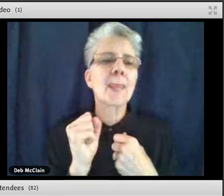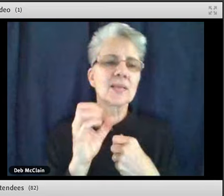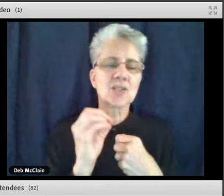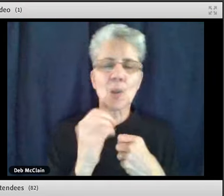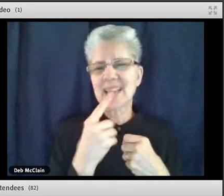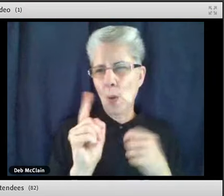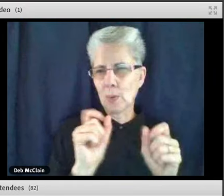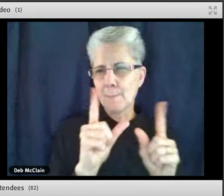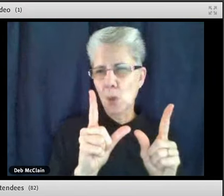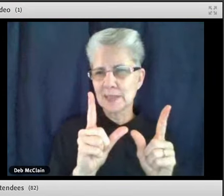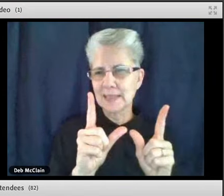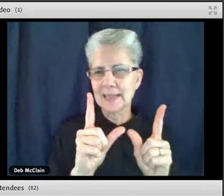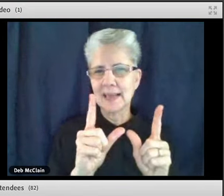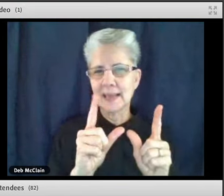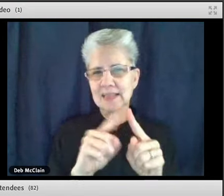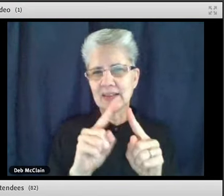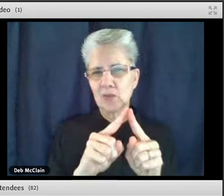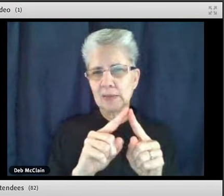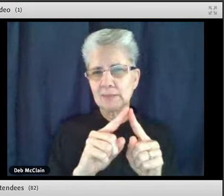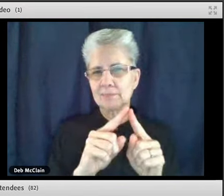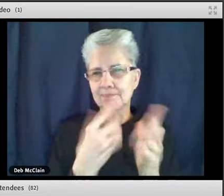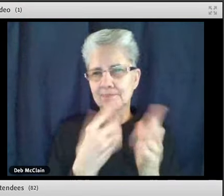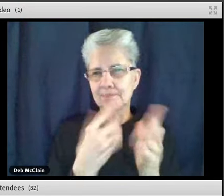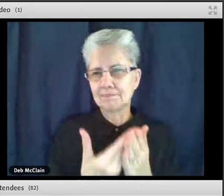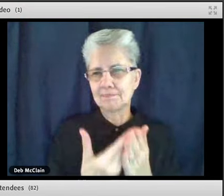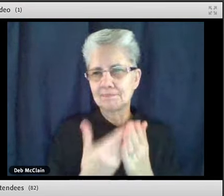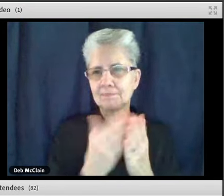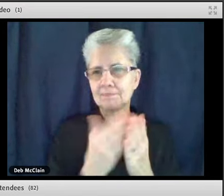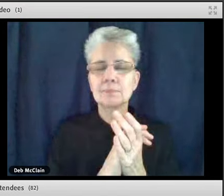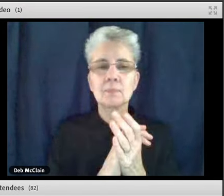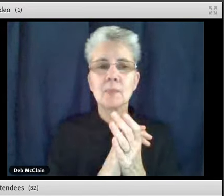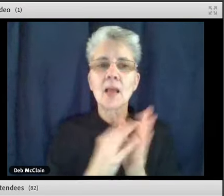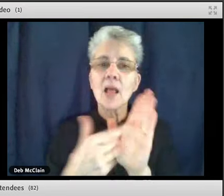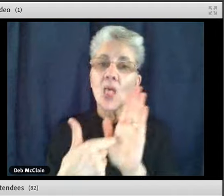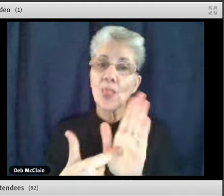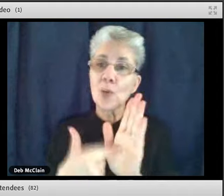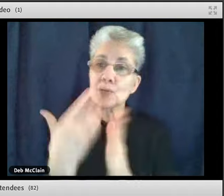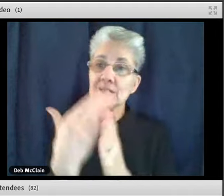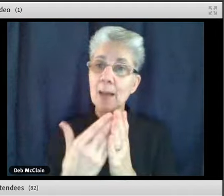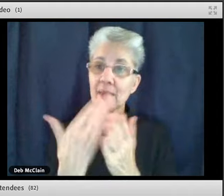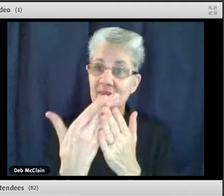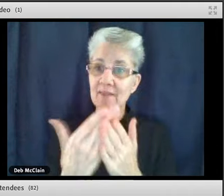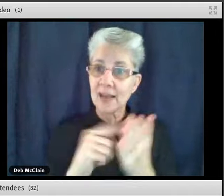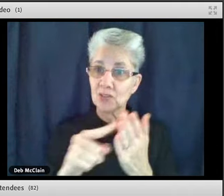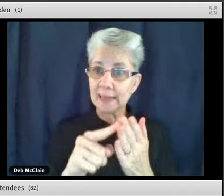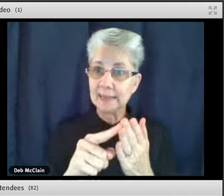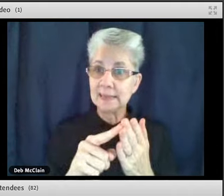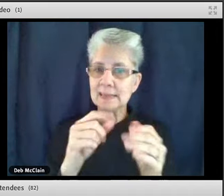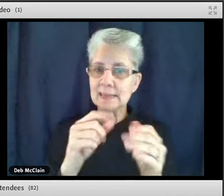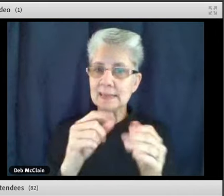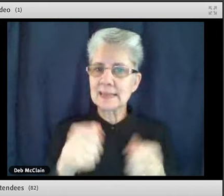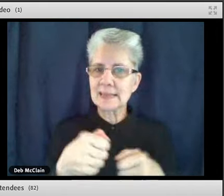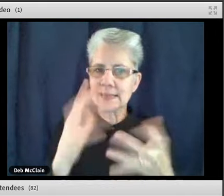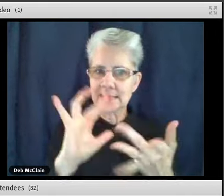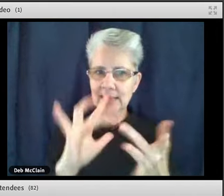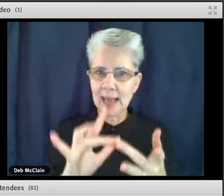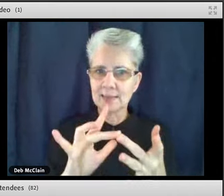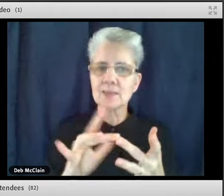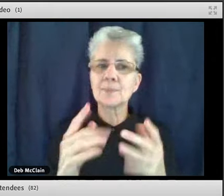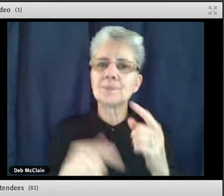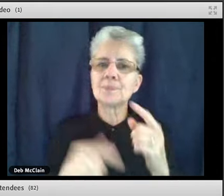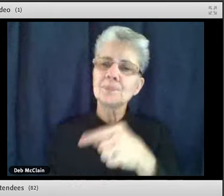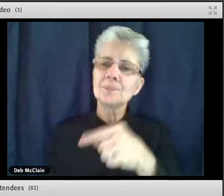Check or whatever. So we need to think like a detective, like Hemingway says, and I inserted librarian here. And every librarian should